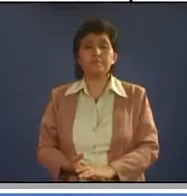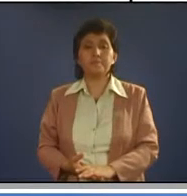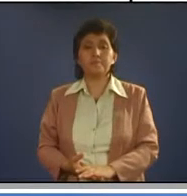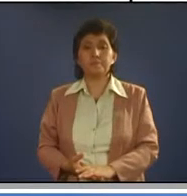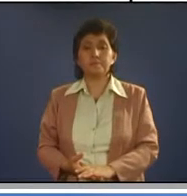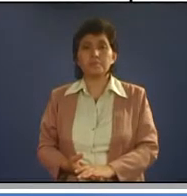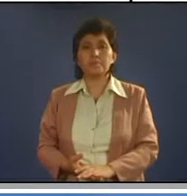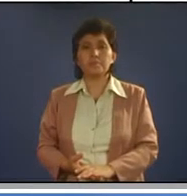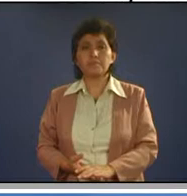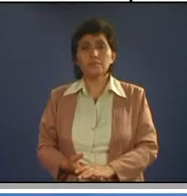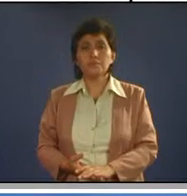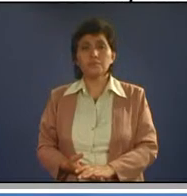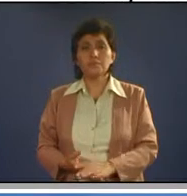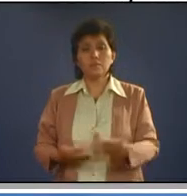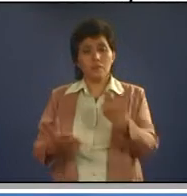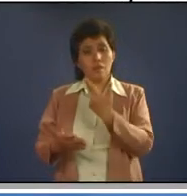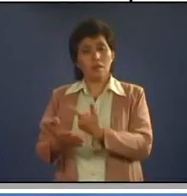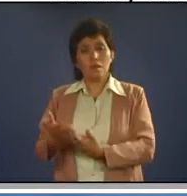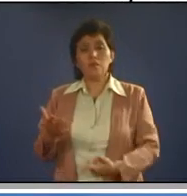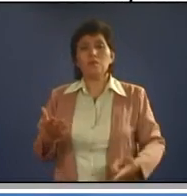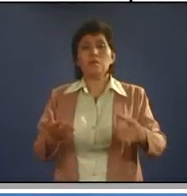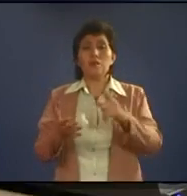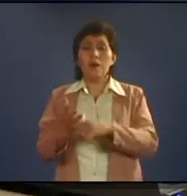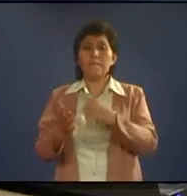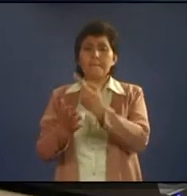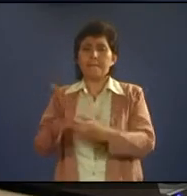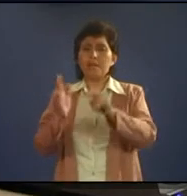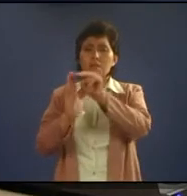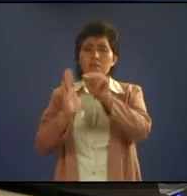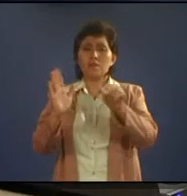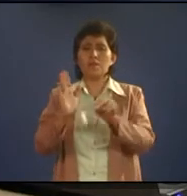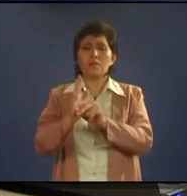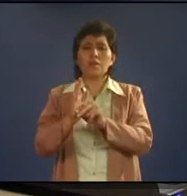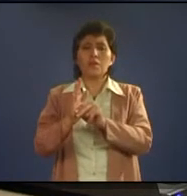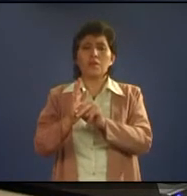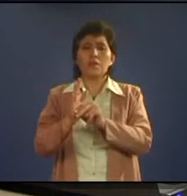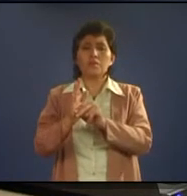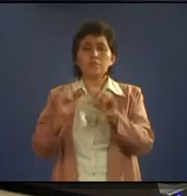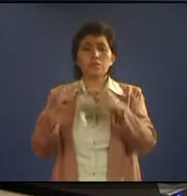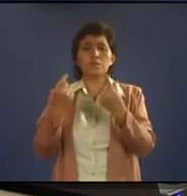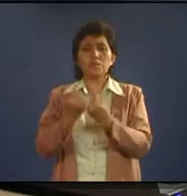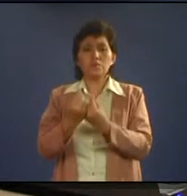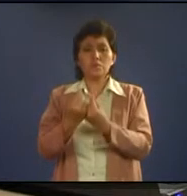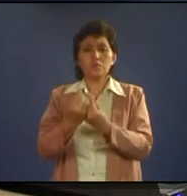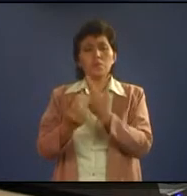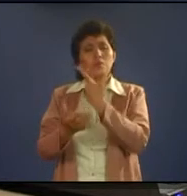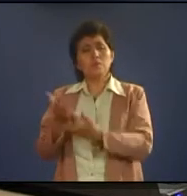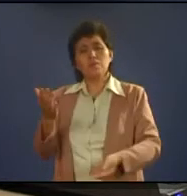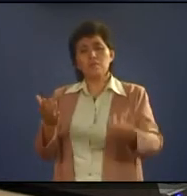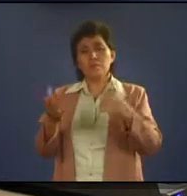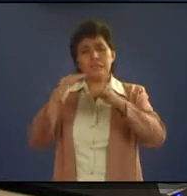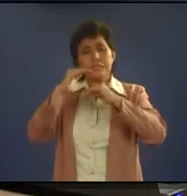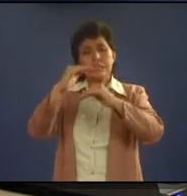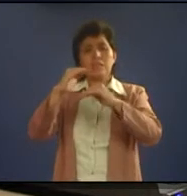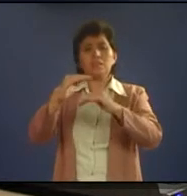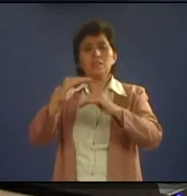Next one is the group norms, meaning what are the standard rules within that group, okay? Some people